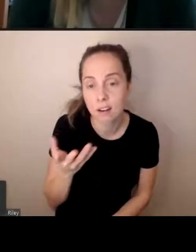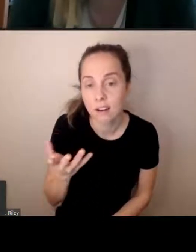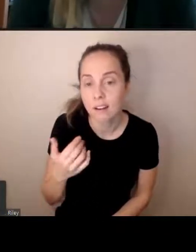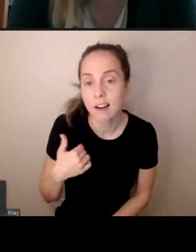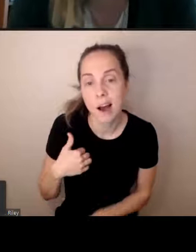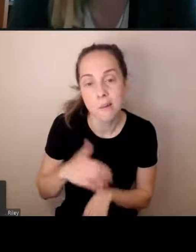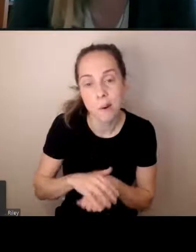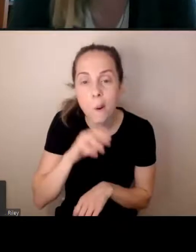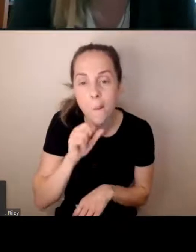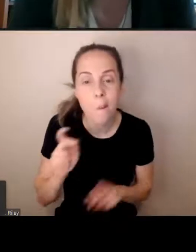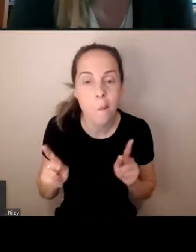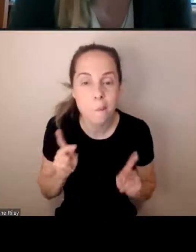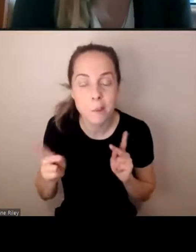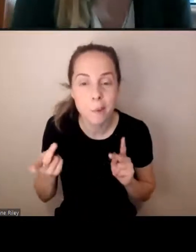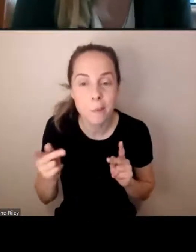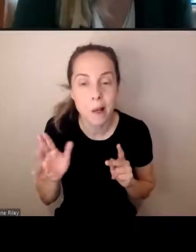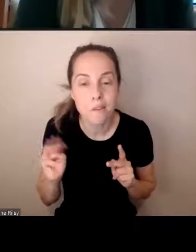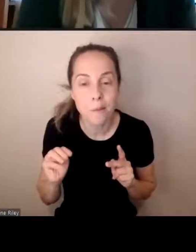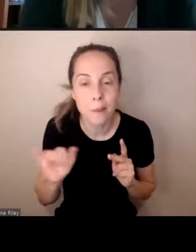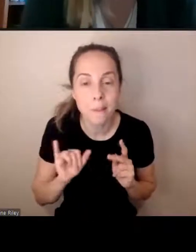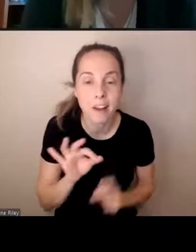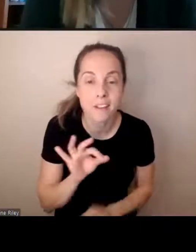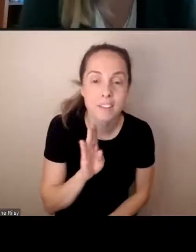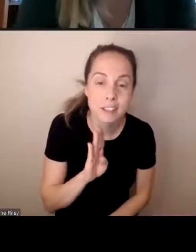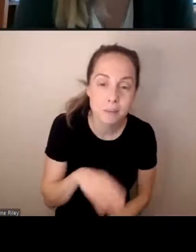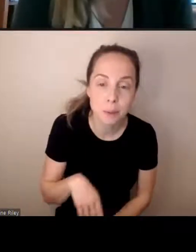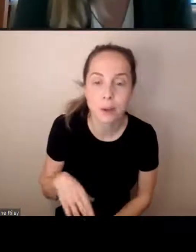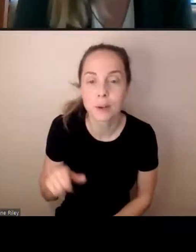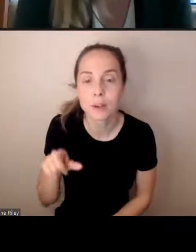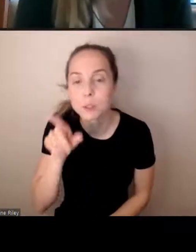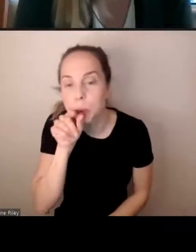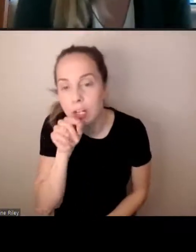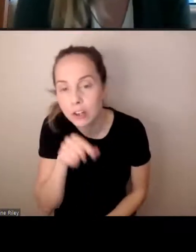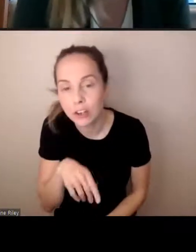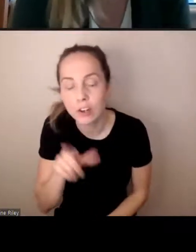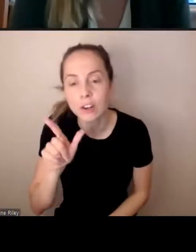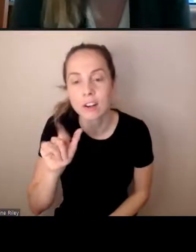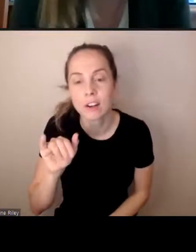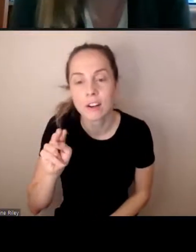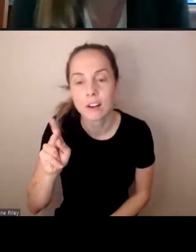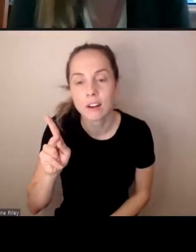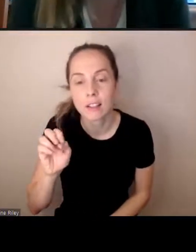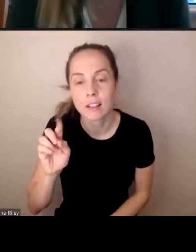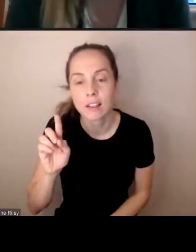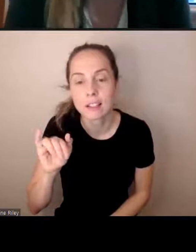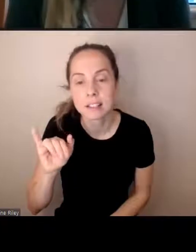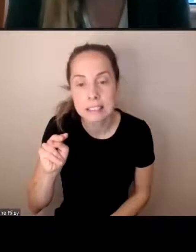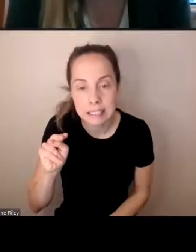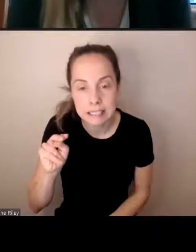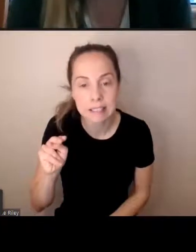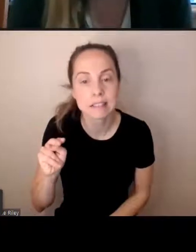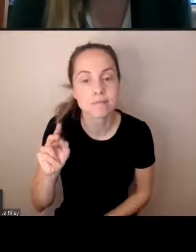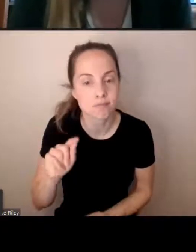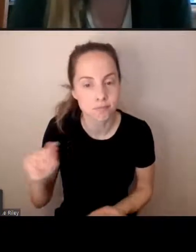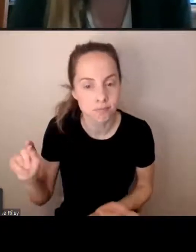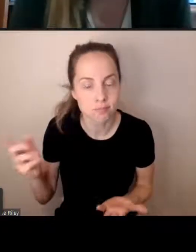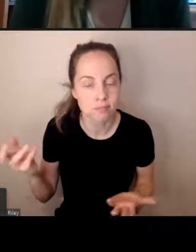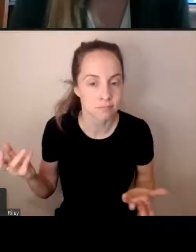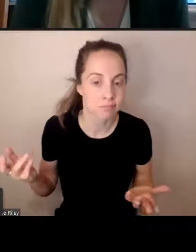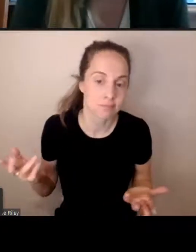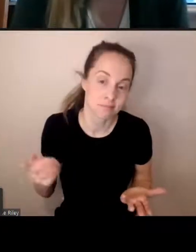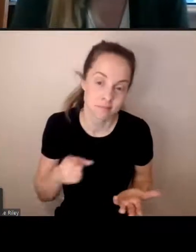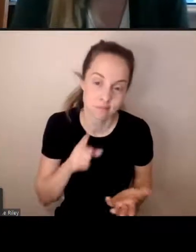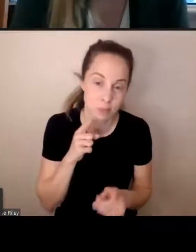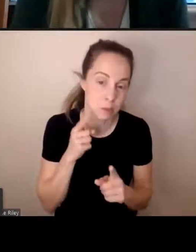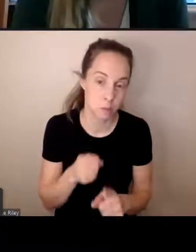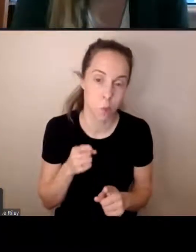like Facebook and Twitter and LinkedIn. So Aaron, bottom line is, it's a good question. It's complicated.